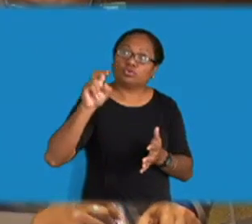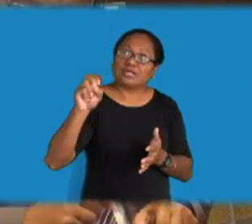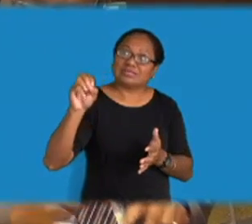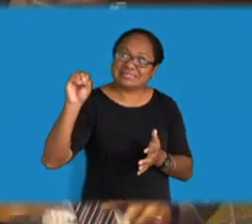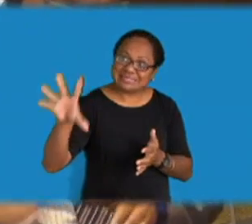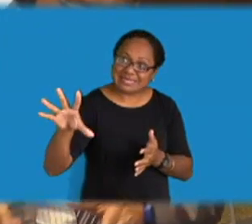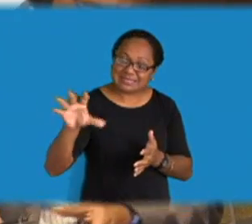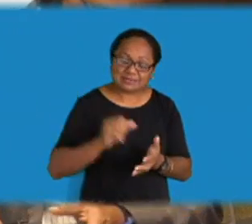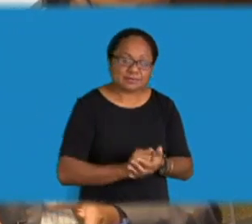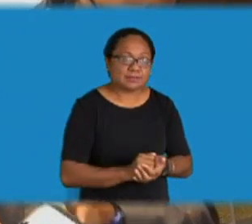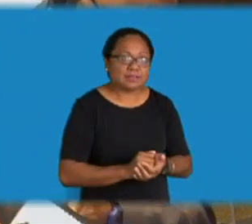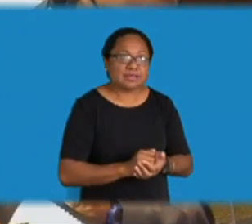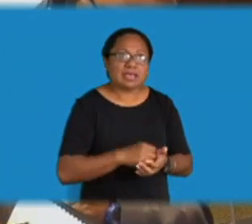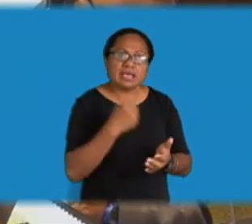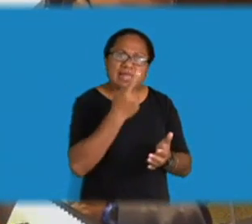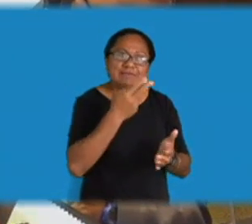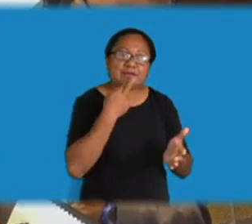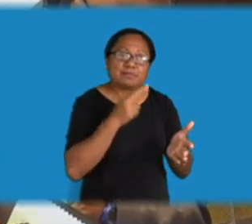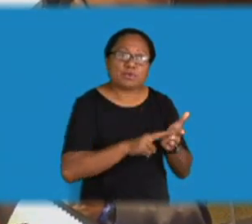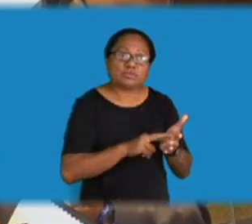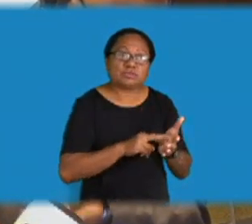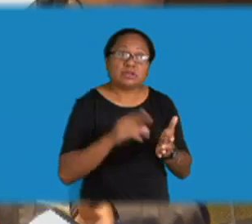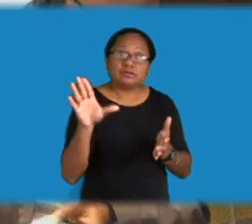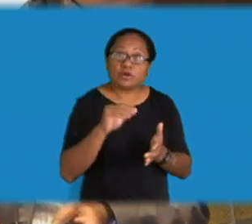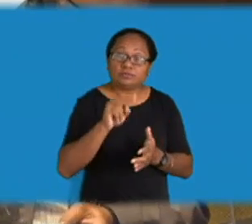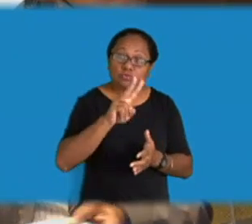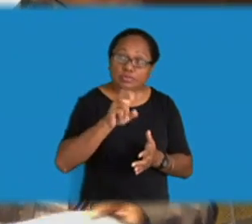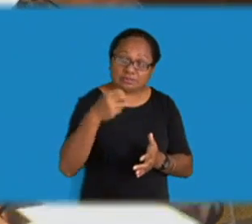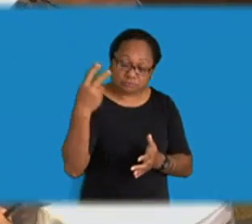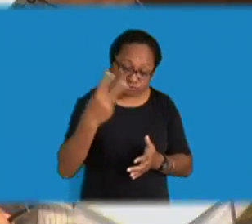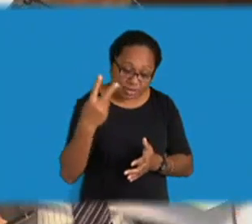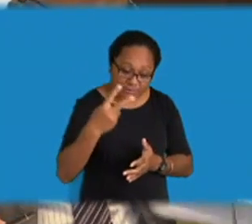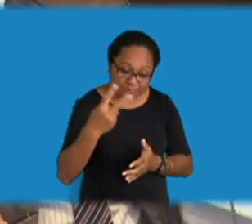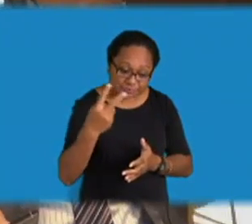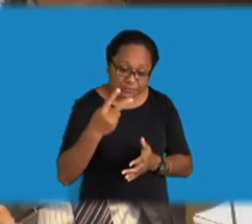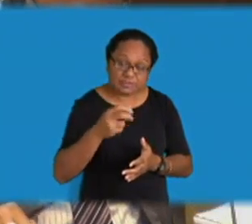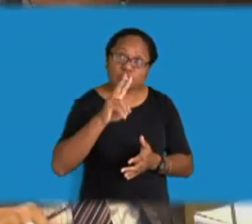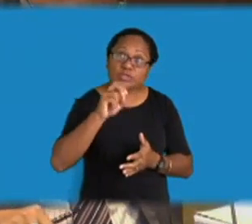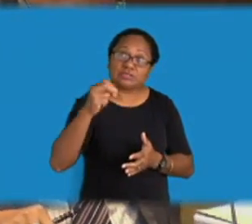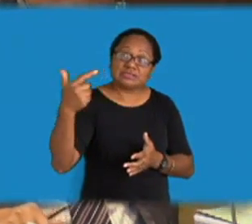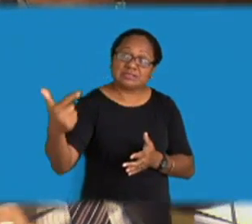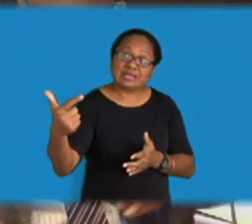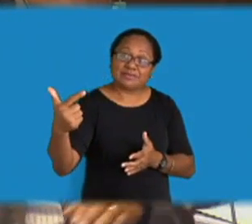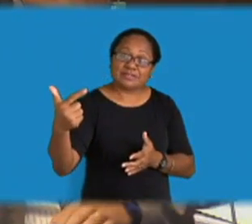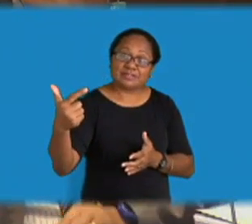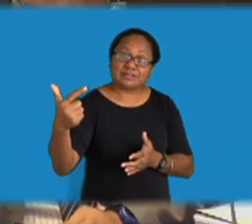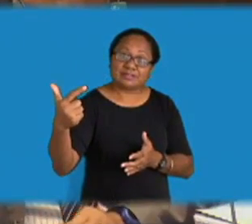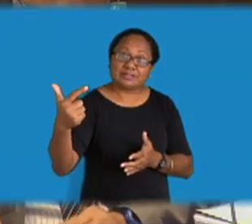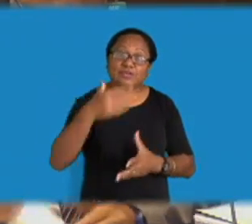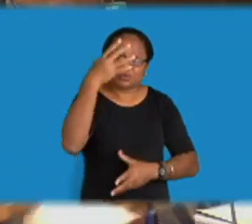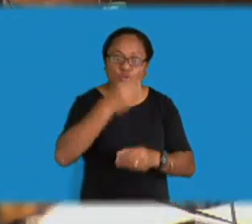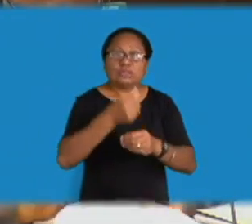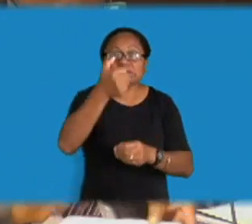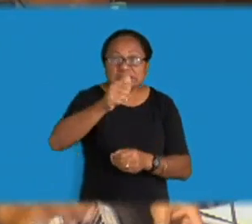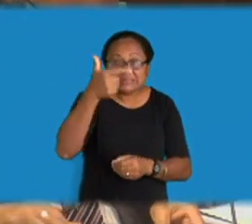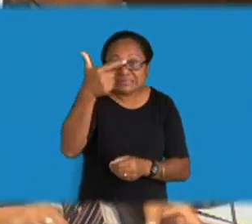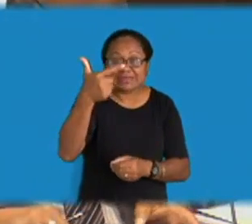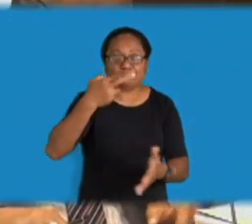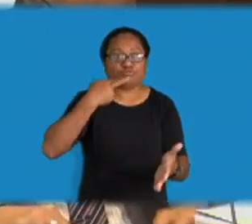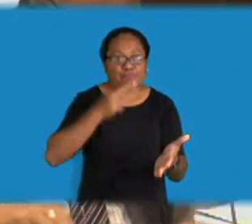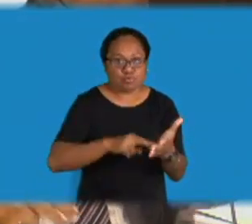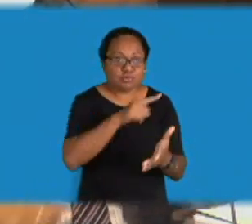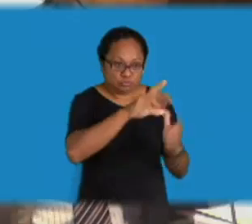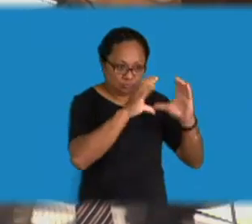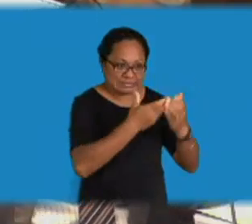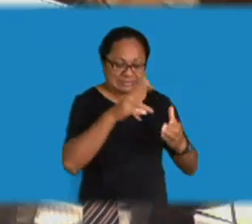2010, 11 from 2012, and 2007 was 7. Total of 67.